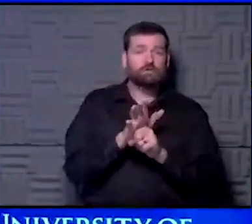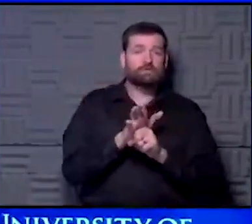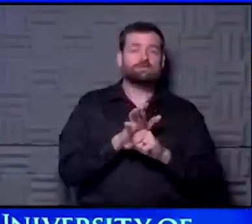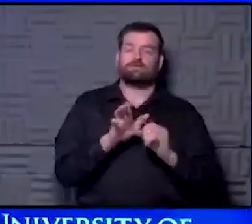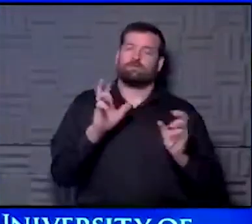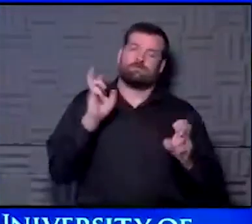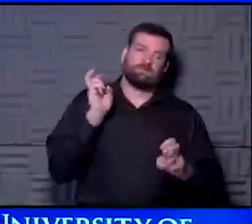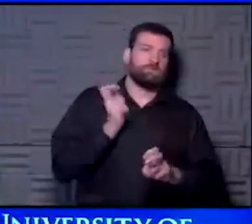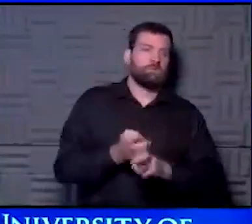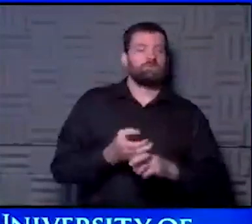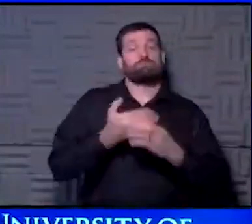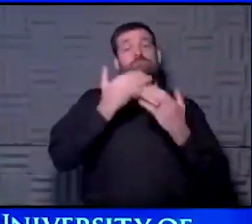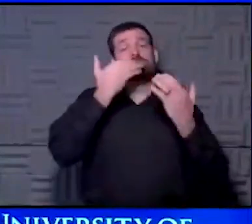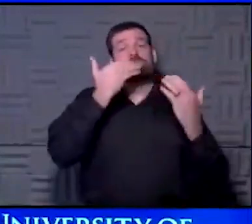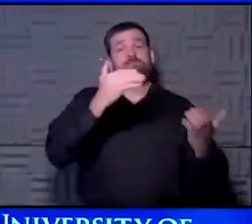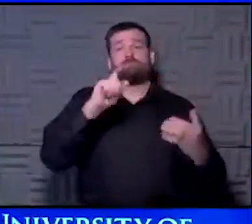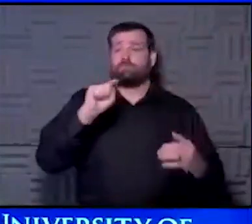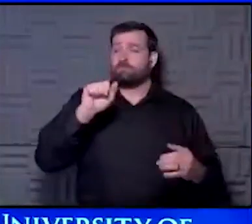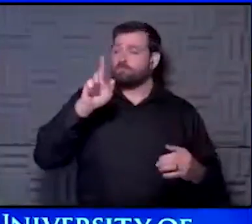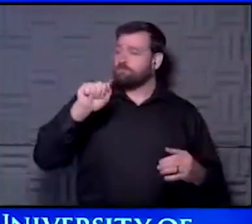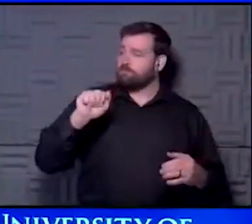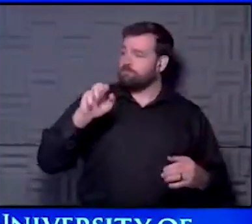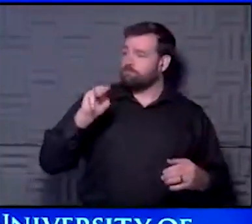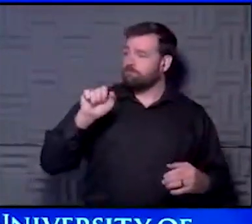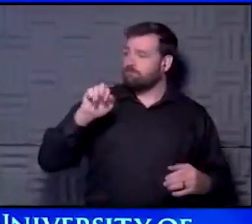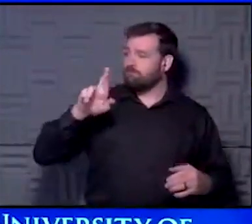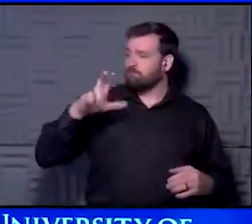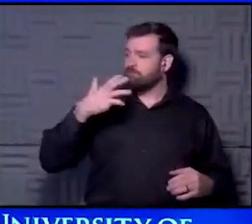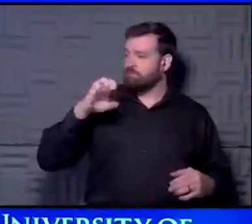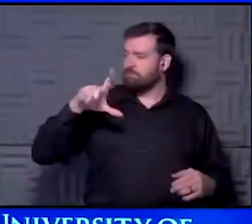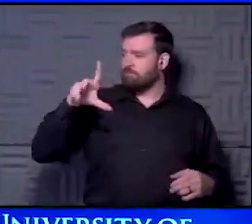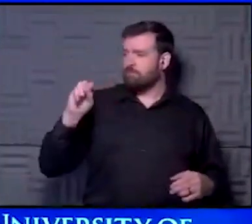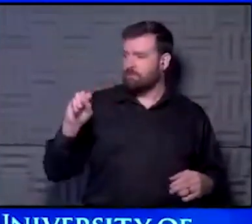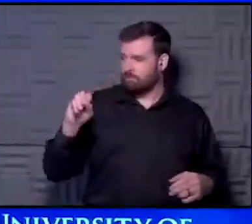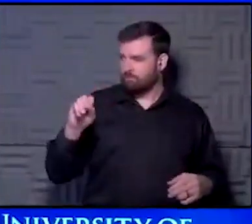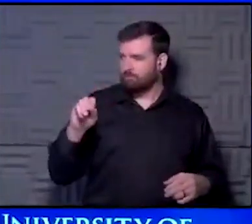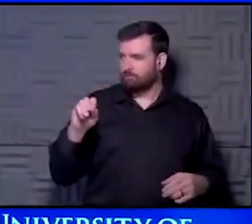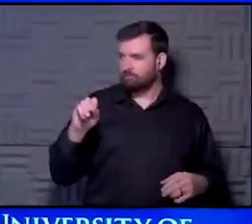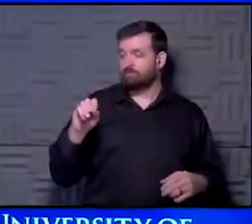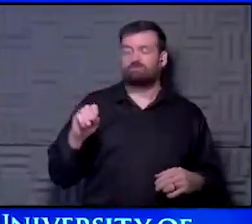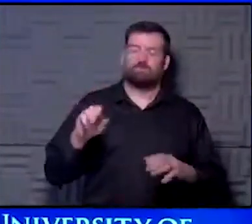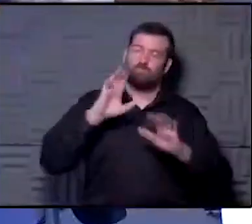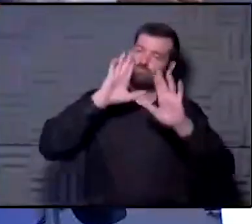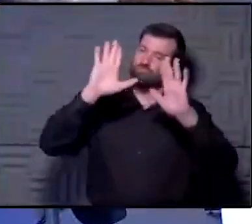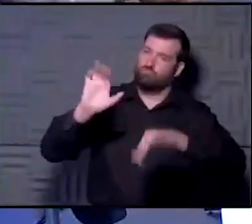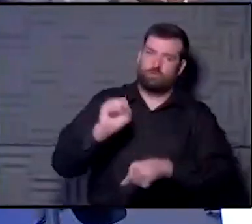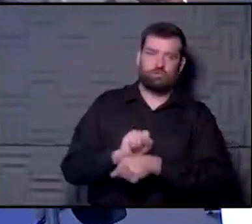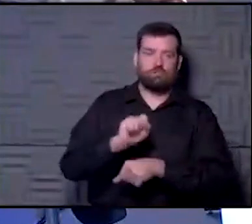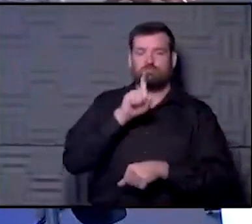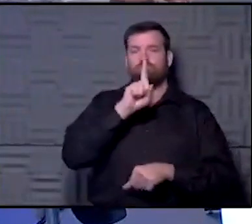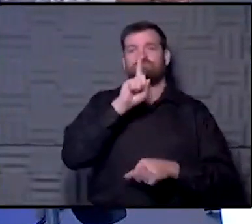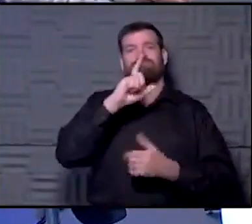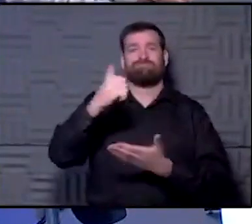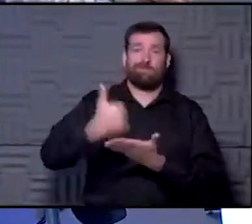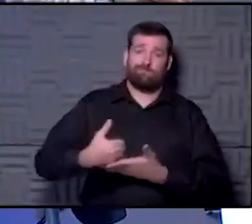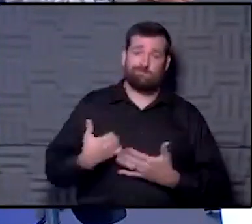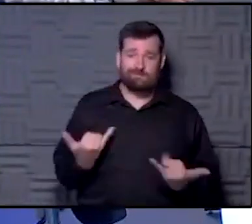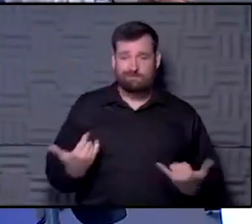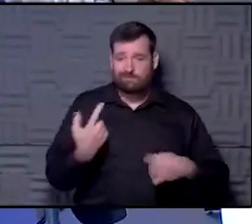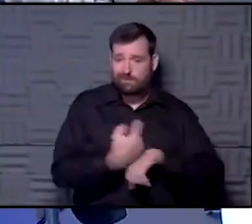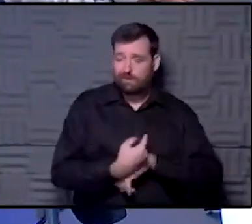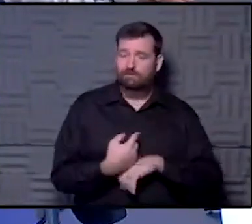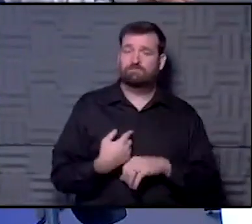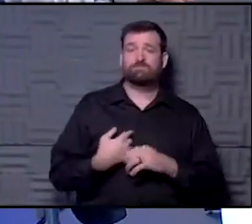want to say thanks to Tara Marchello for joining us this morning. She's done a great job, and it's been really helpful to have you on and let